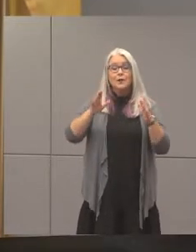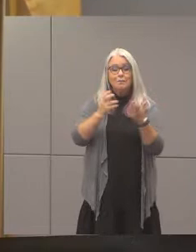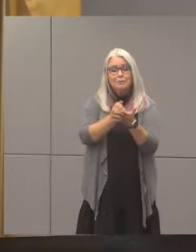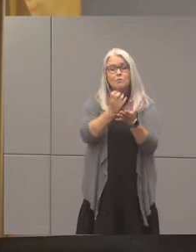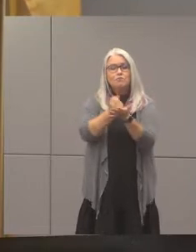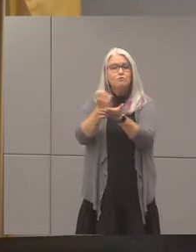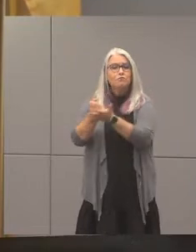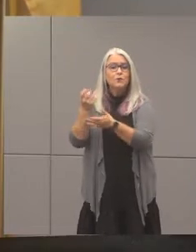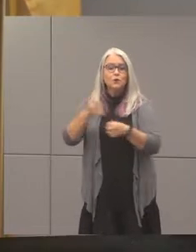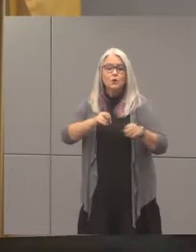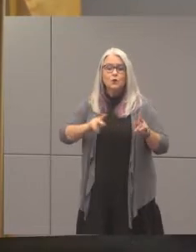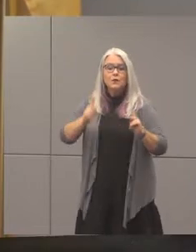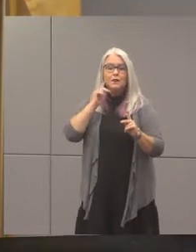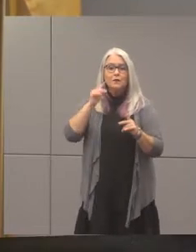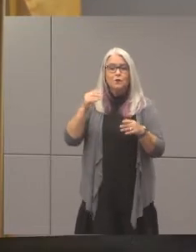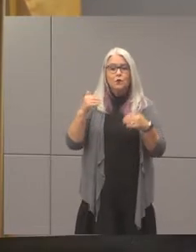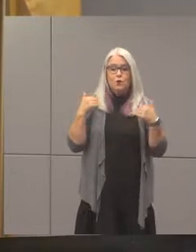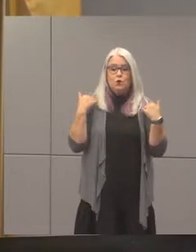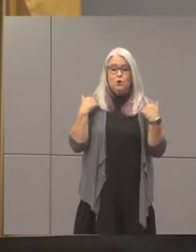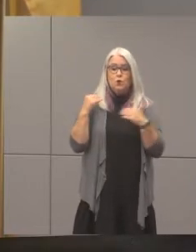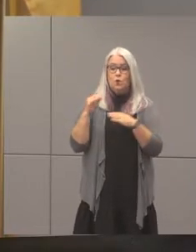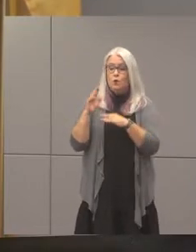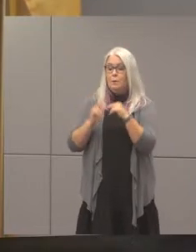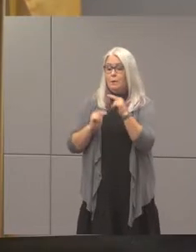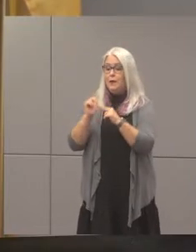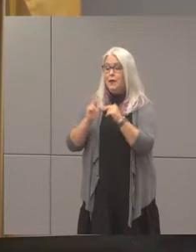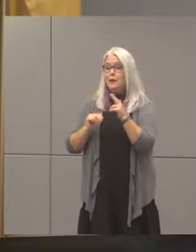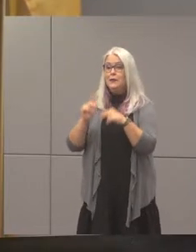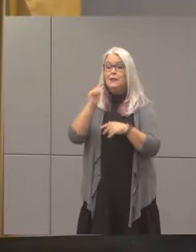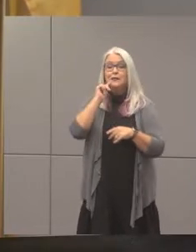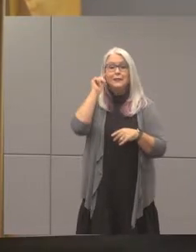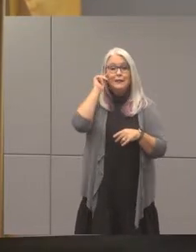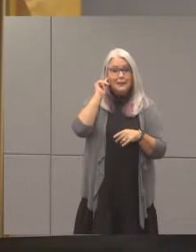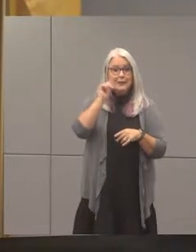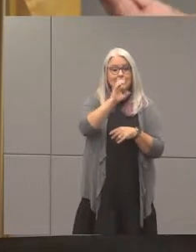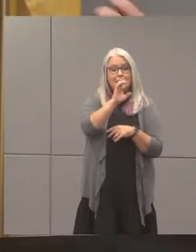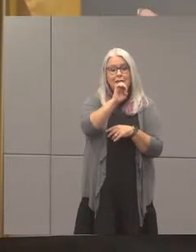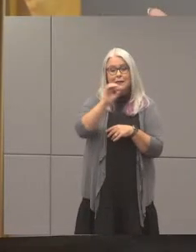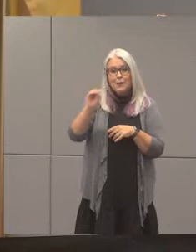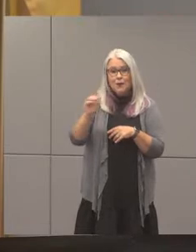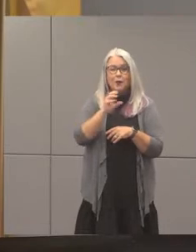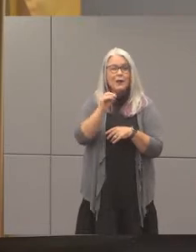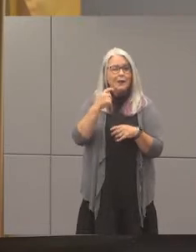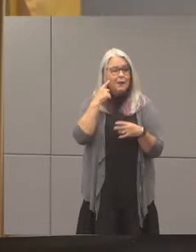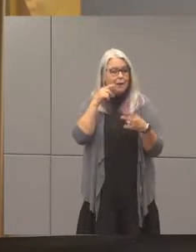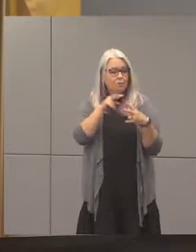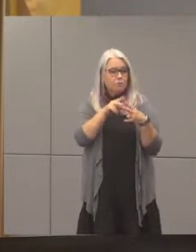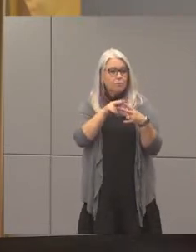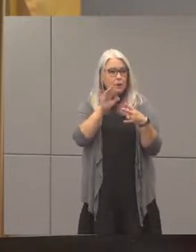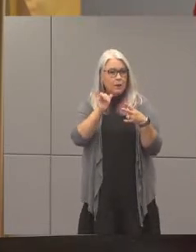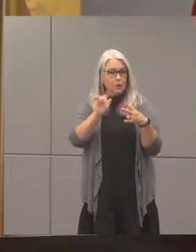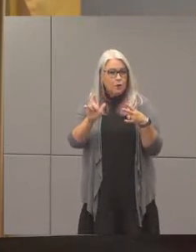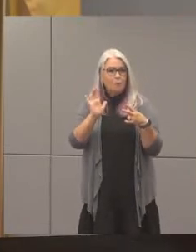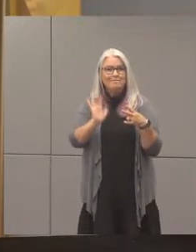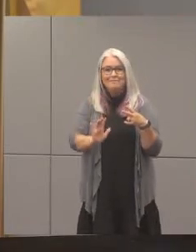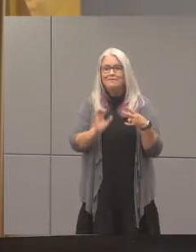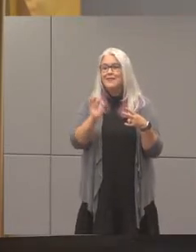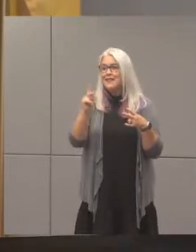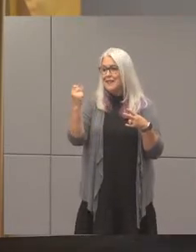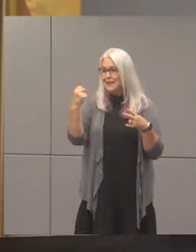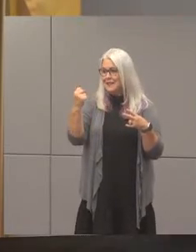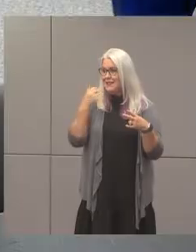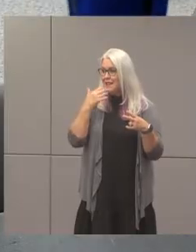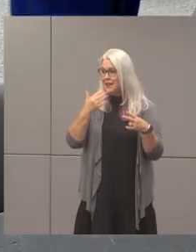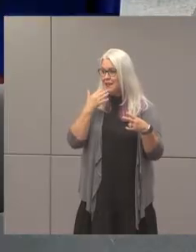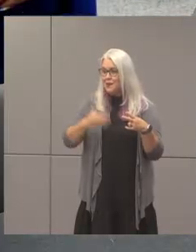that are happening in Youth Build, Teen CEO, and I think it's just those two, right? Okay. Yes. Thank you. Yes, thank